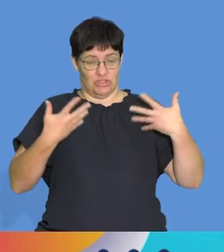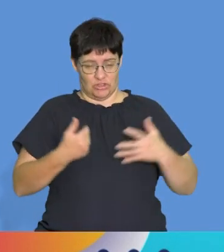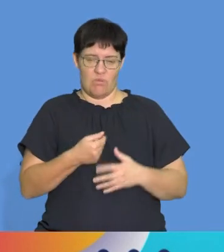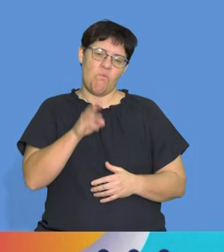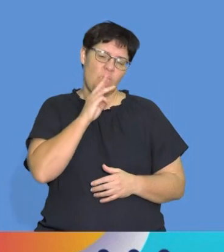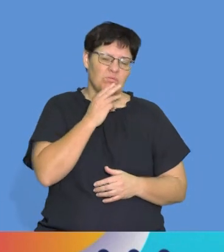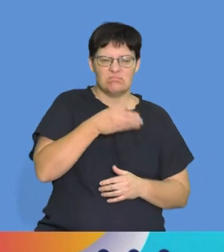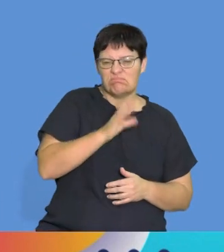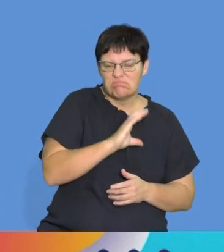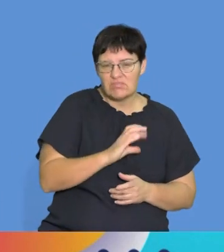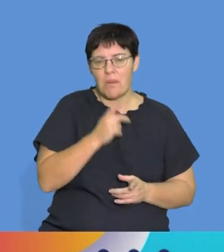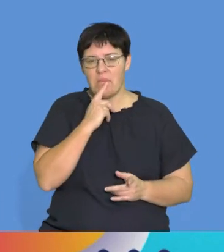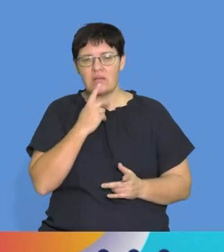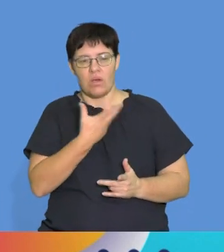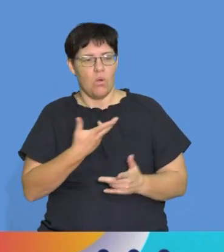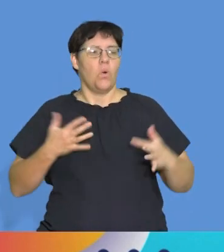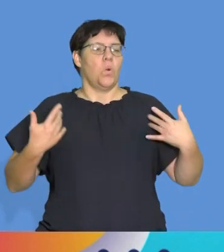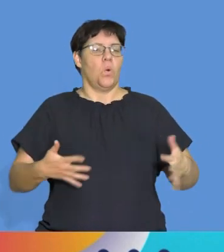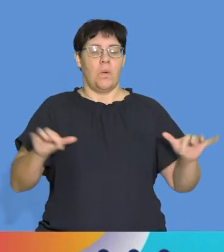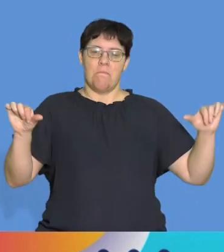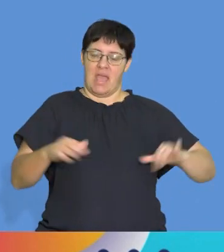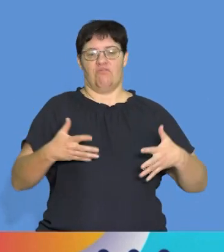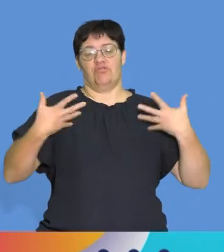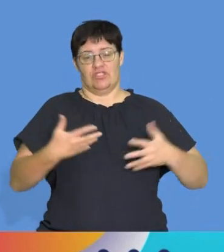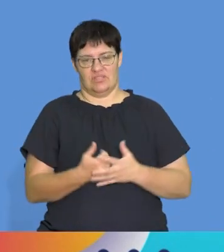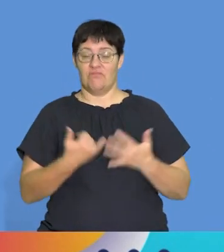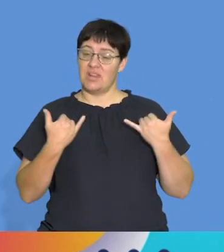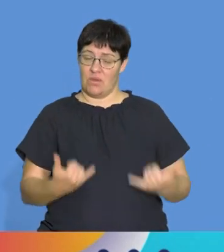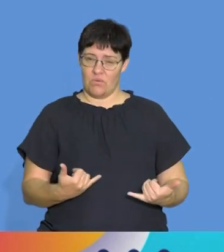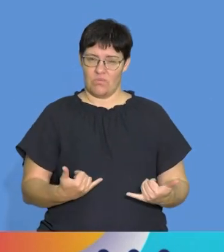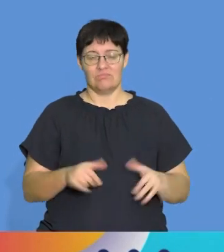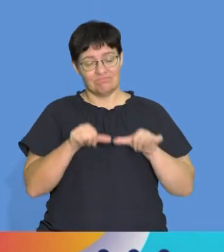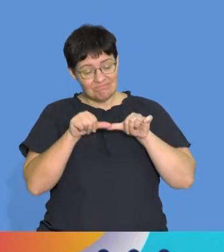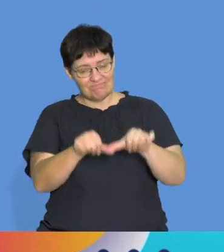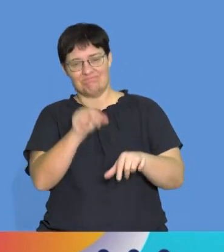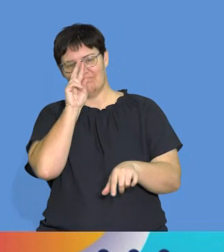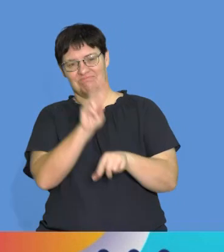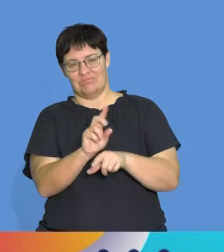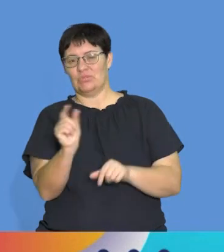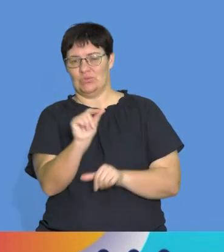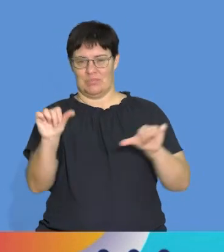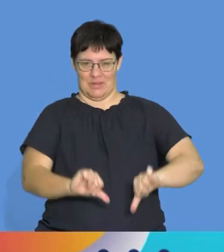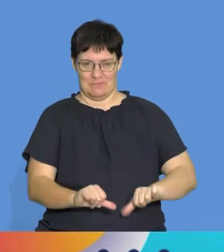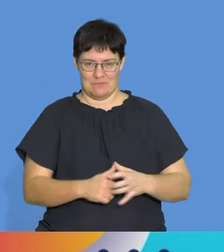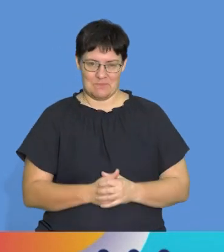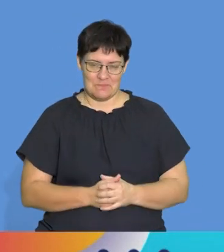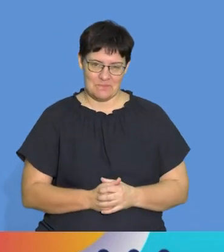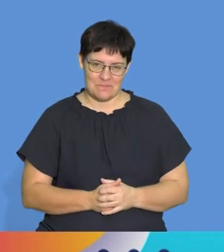some water, make sure that you come back refreshed. But for now, please stay tuned. I'll be back just now.